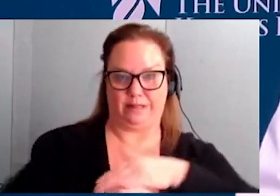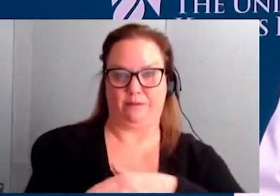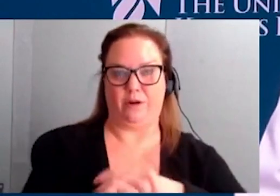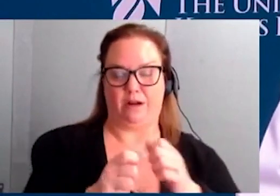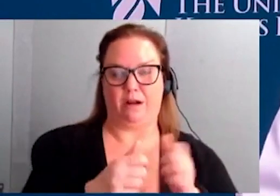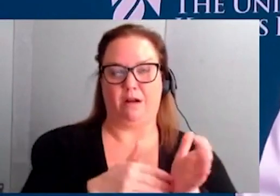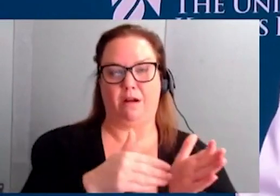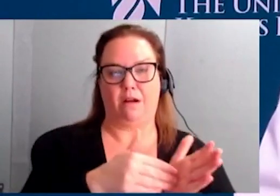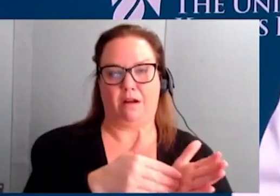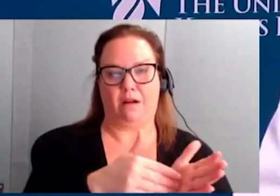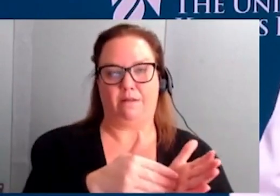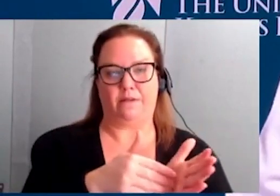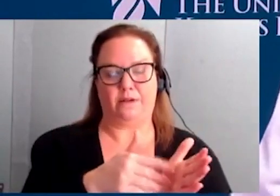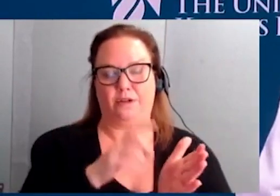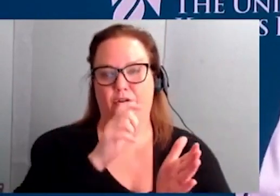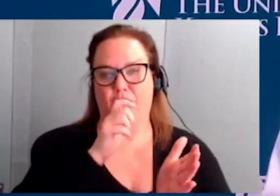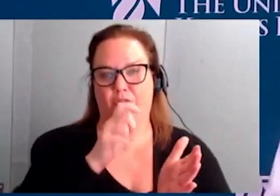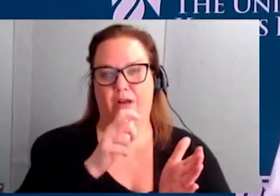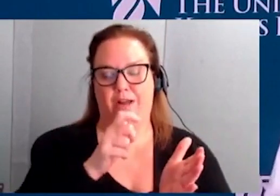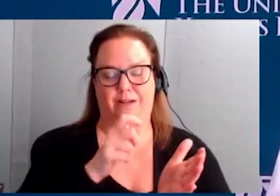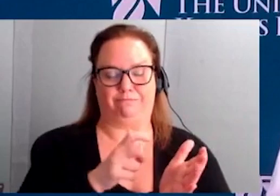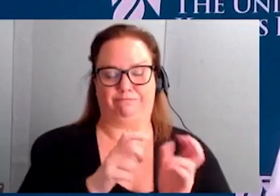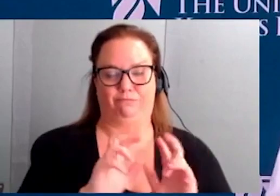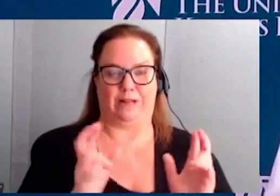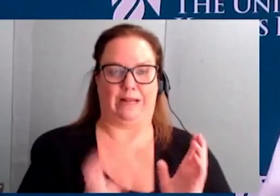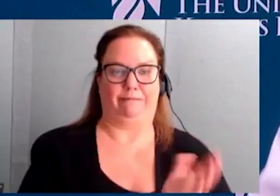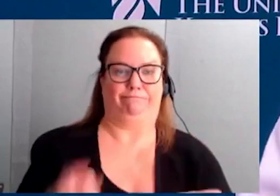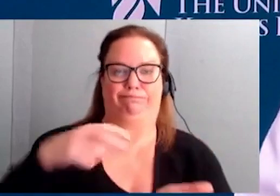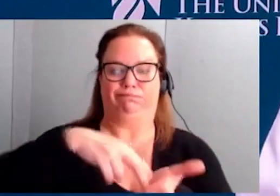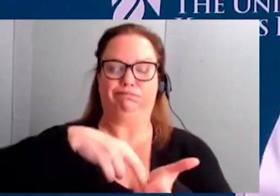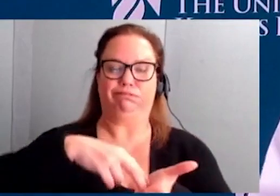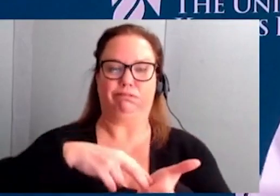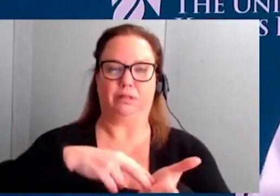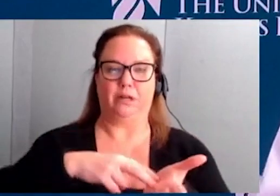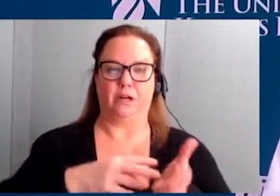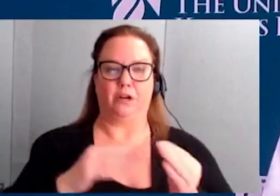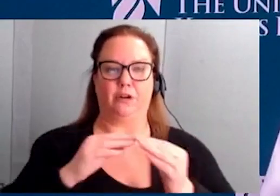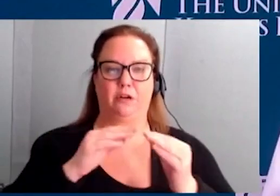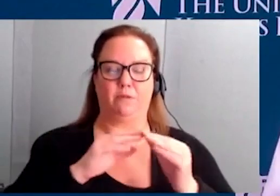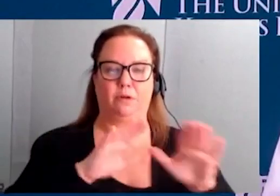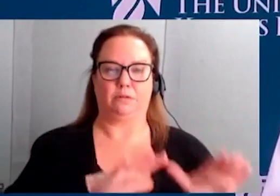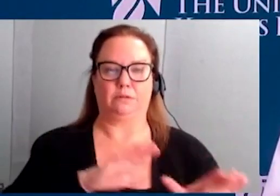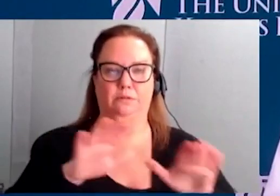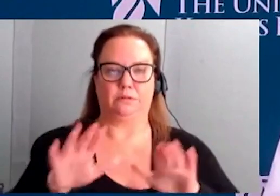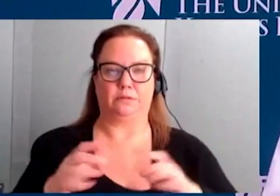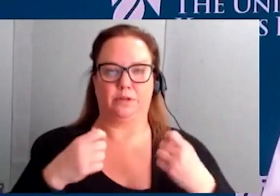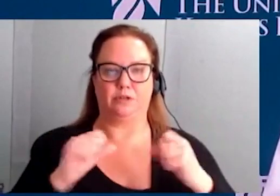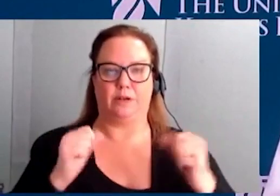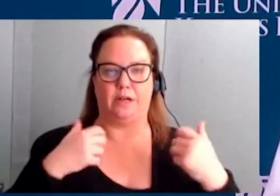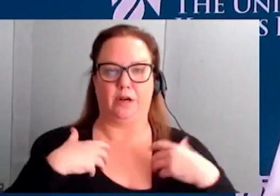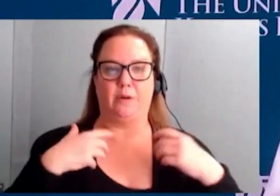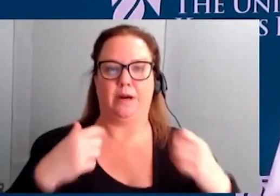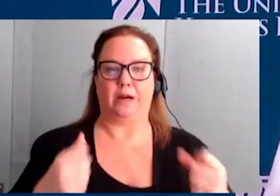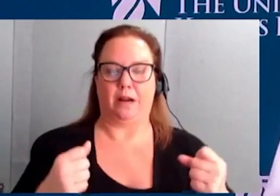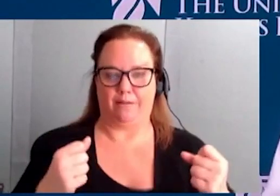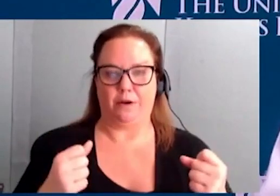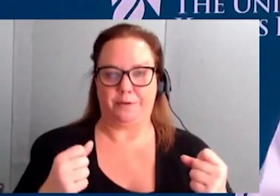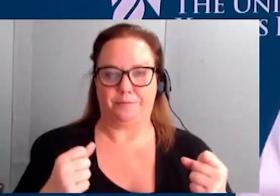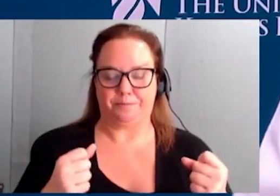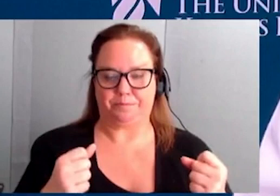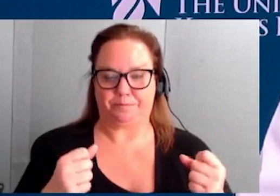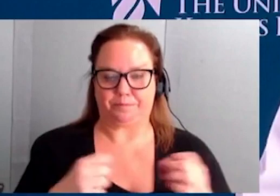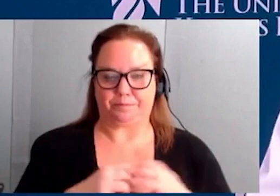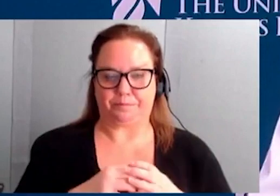you're not up and at 'em. And so you're going to be a little more sedentary while you're trying to recover. And